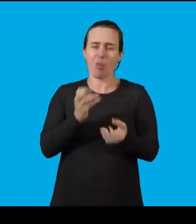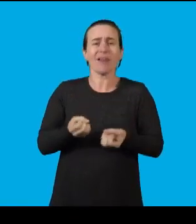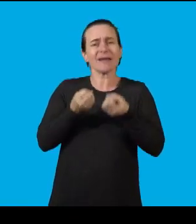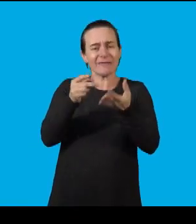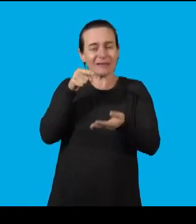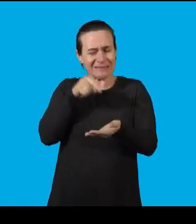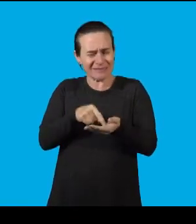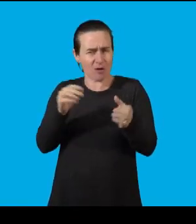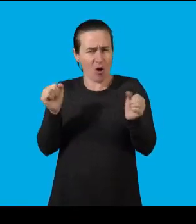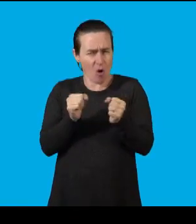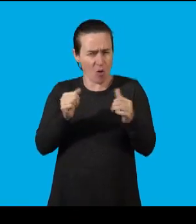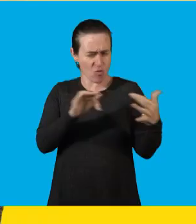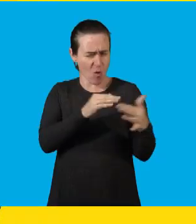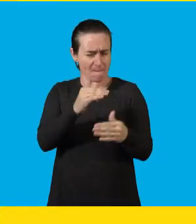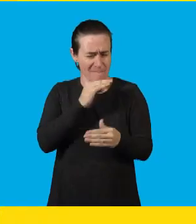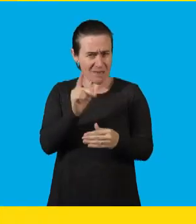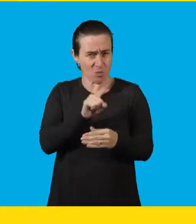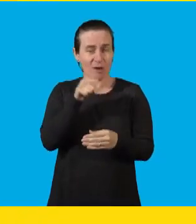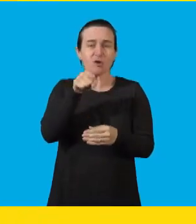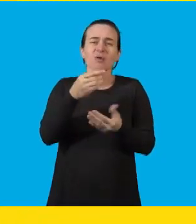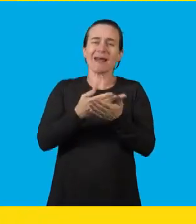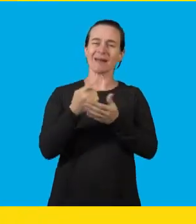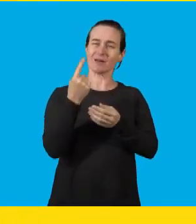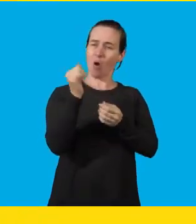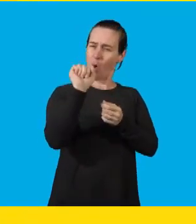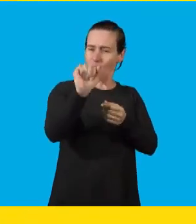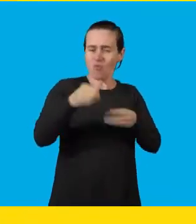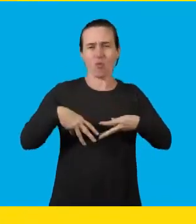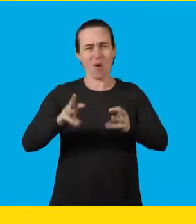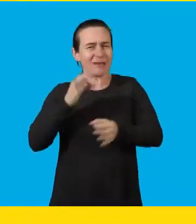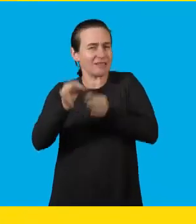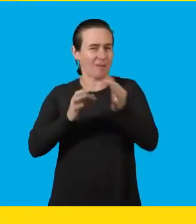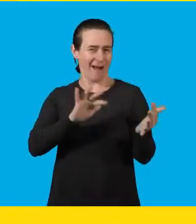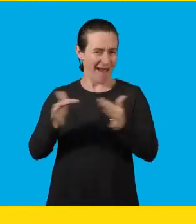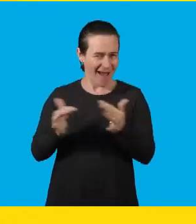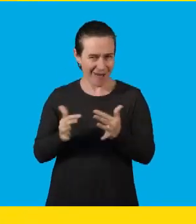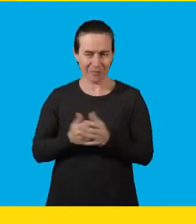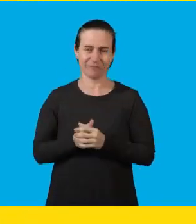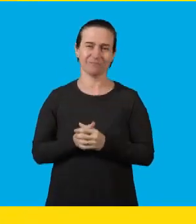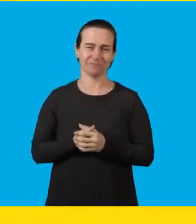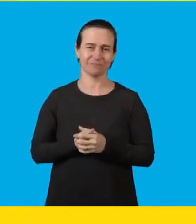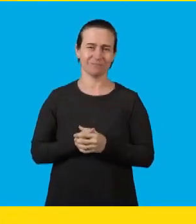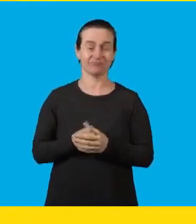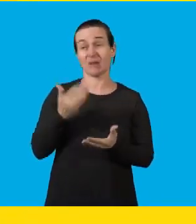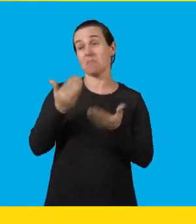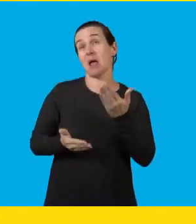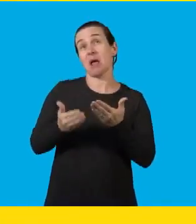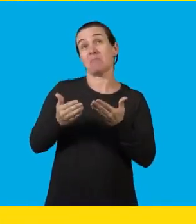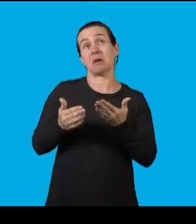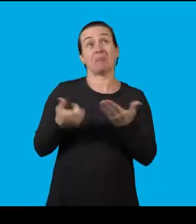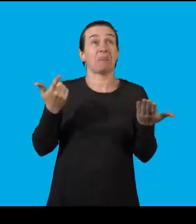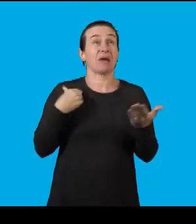you a definition of the Cold War, but then how can you define it in your own words? Like you can say it was